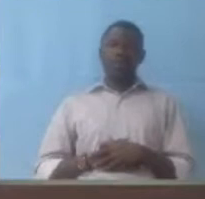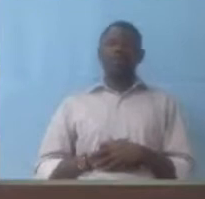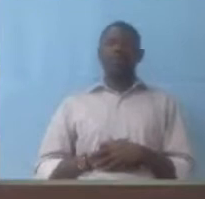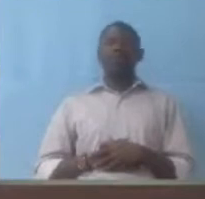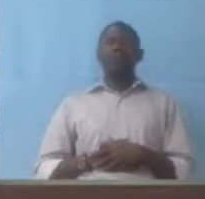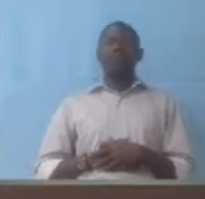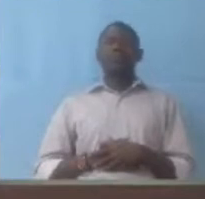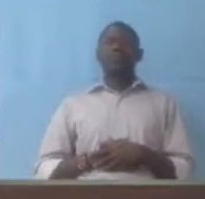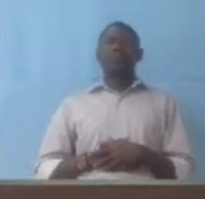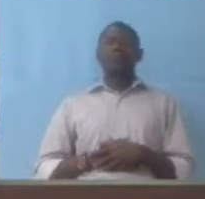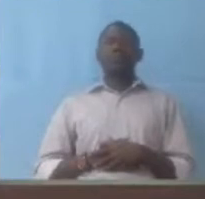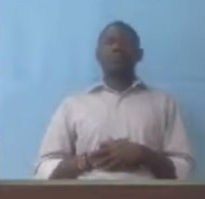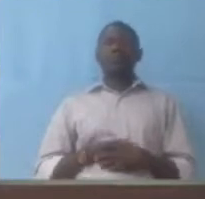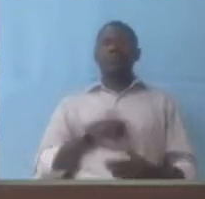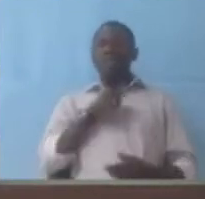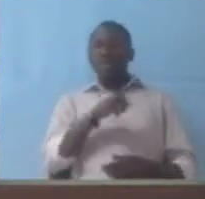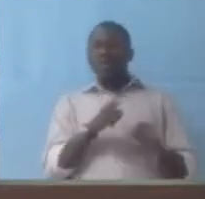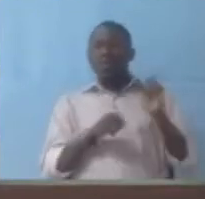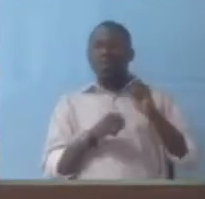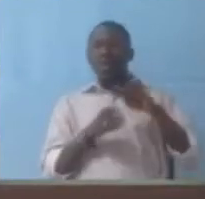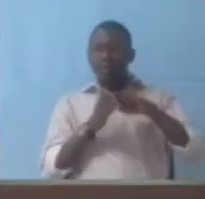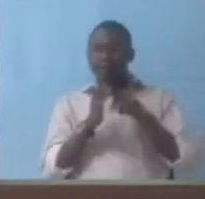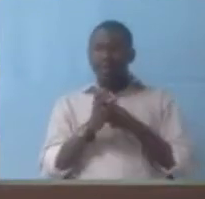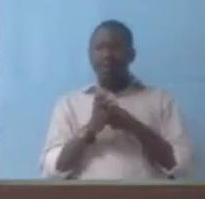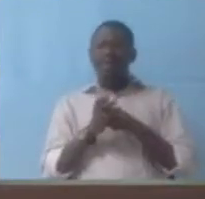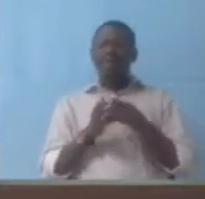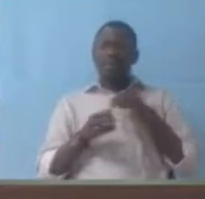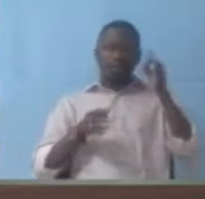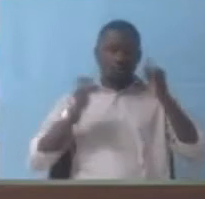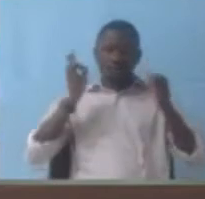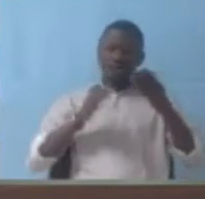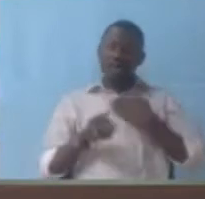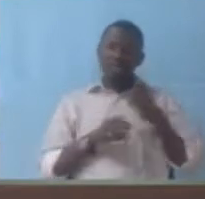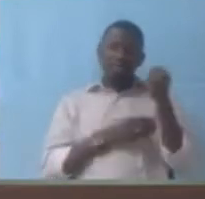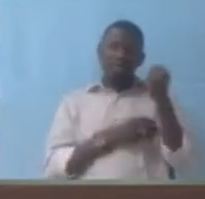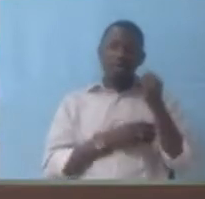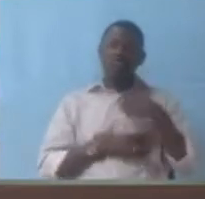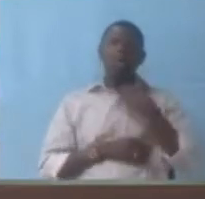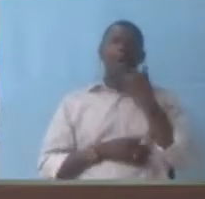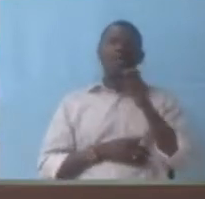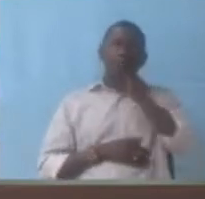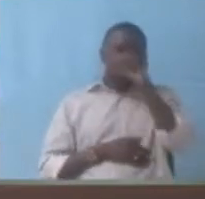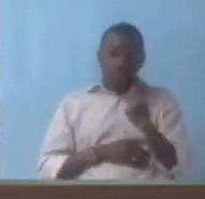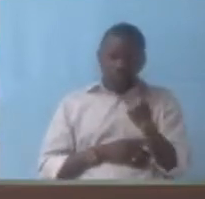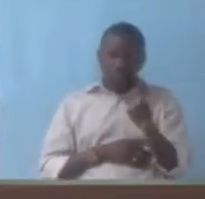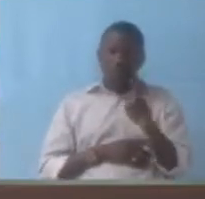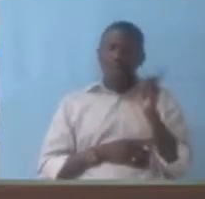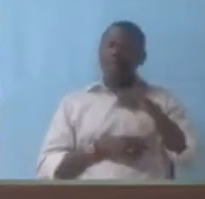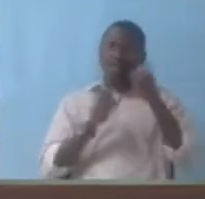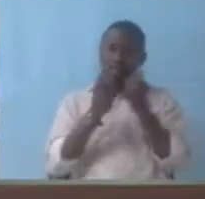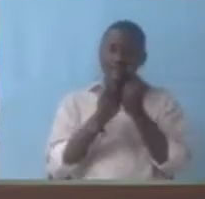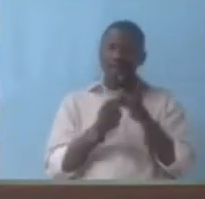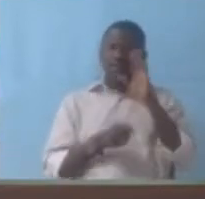What that means is that the courts do not have the jurisdiction to question whatever is done by